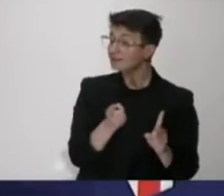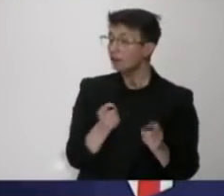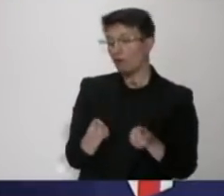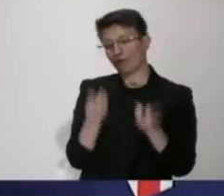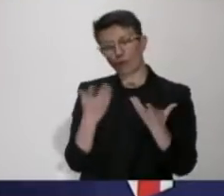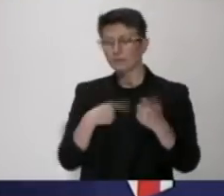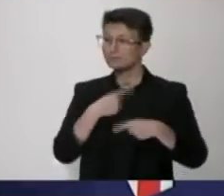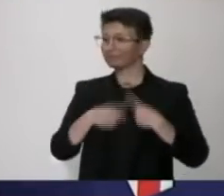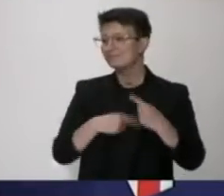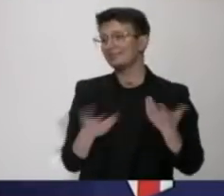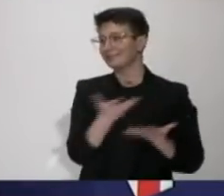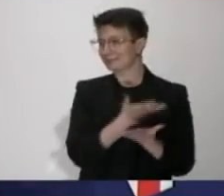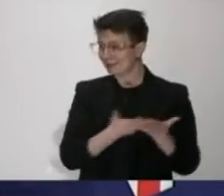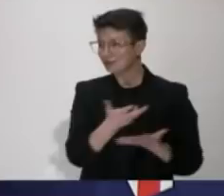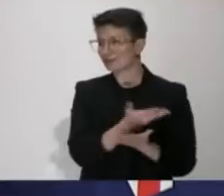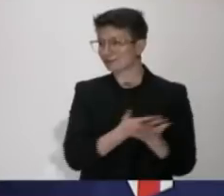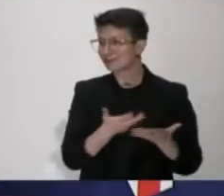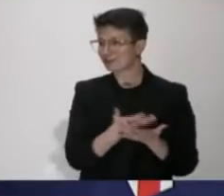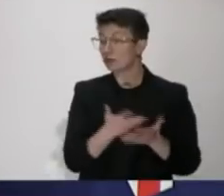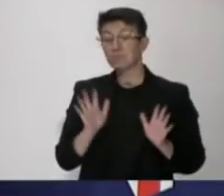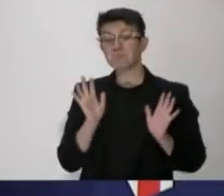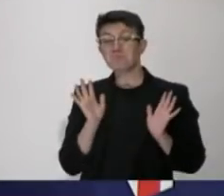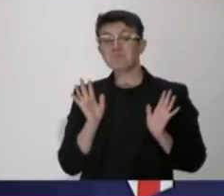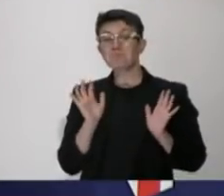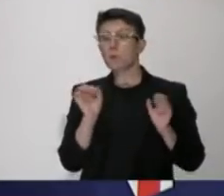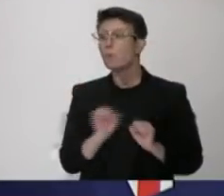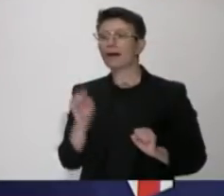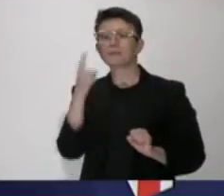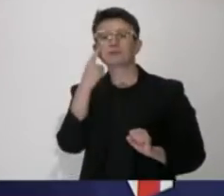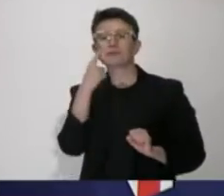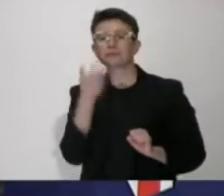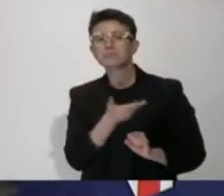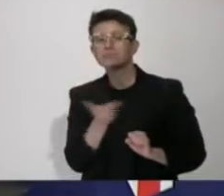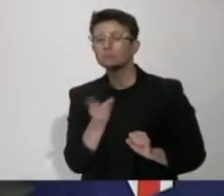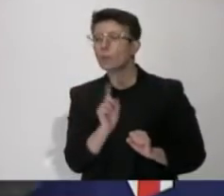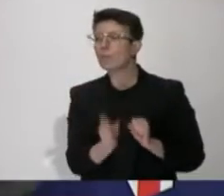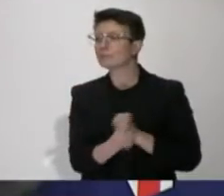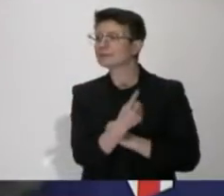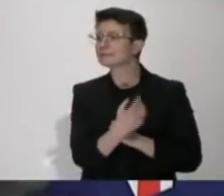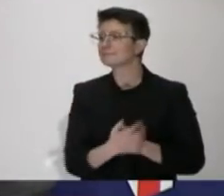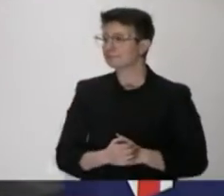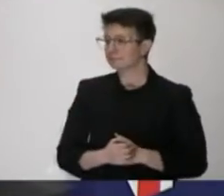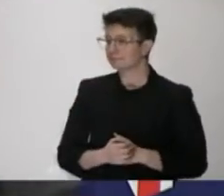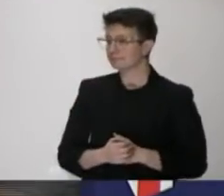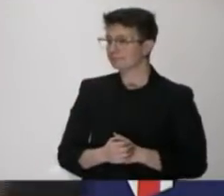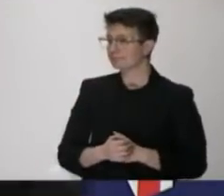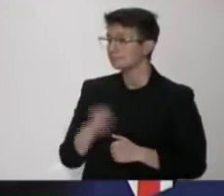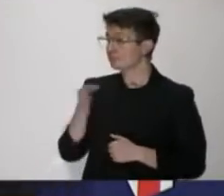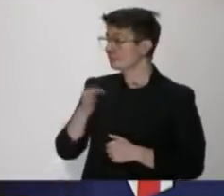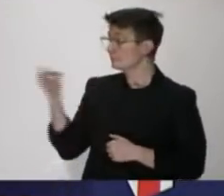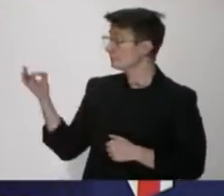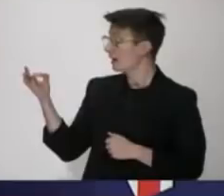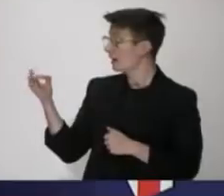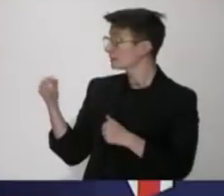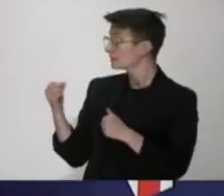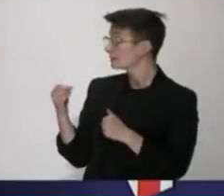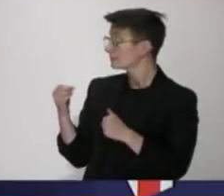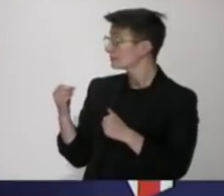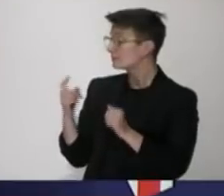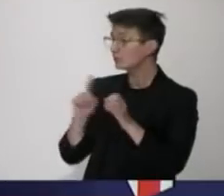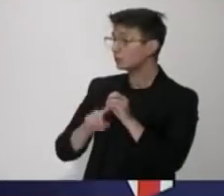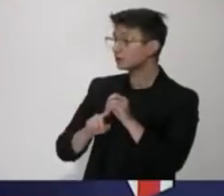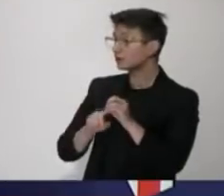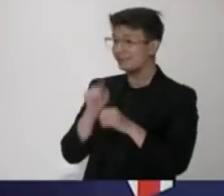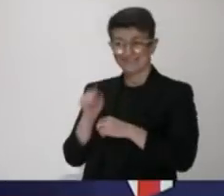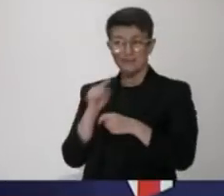on by officials, and I look forward to seeing what comes out of it. Jenna? 30%. No, this was specifically about social